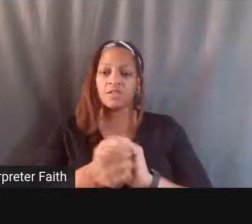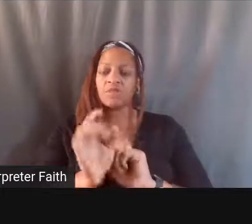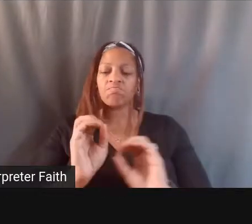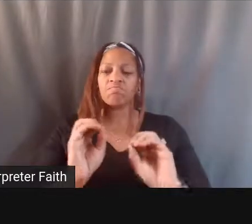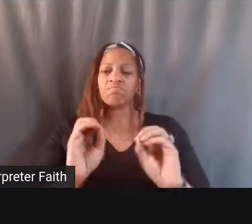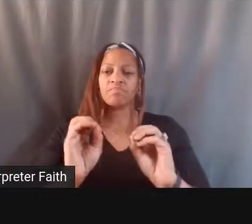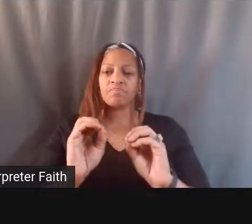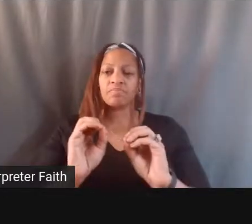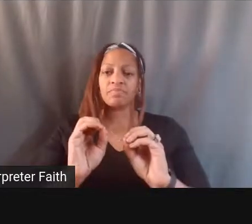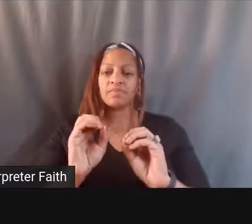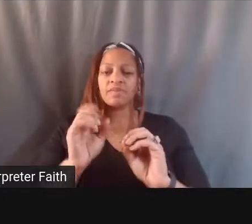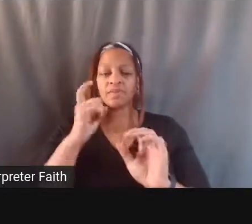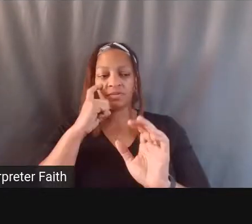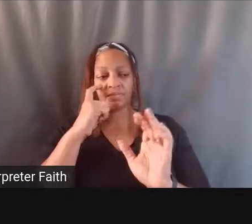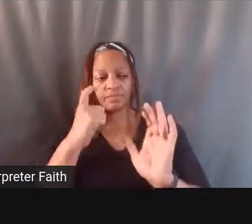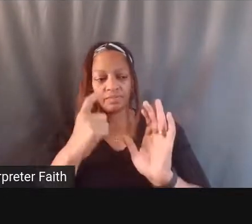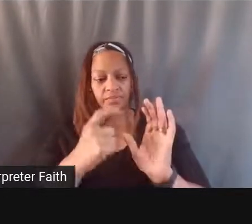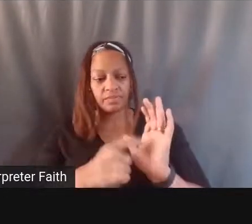Just be aware of it.